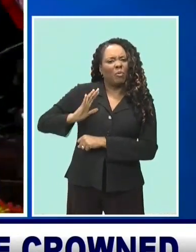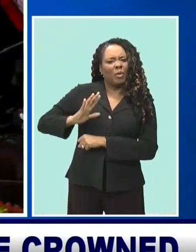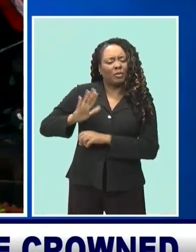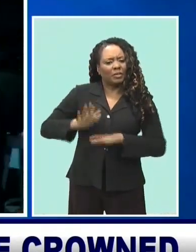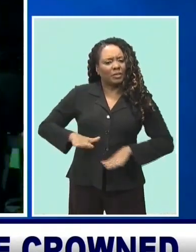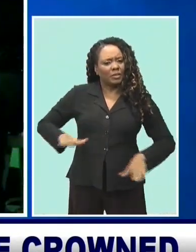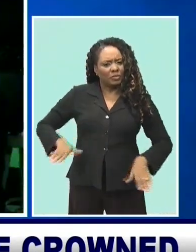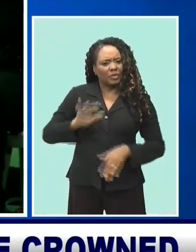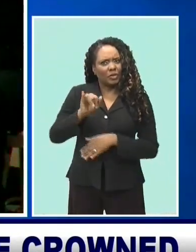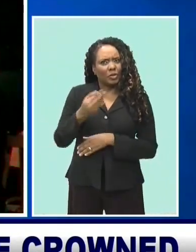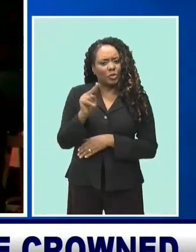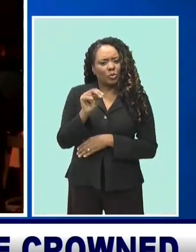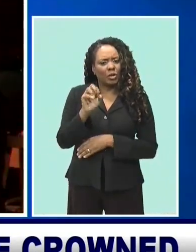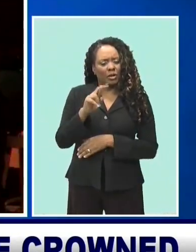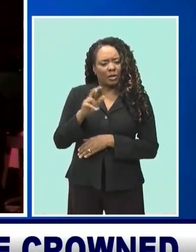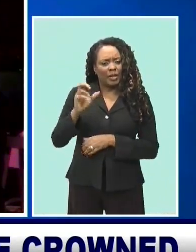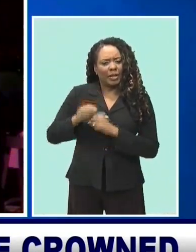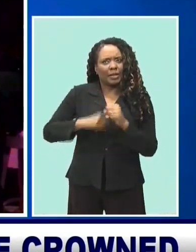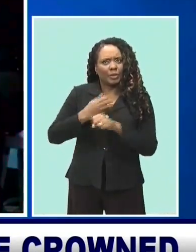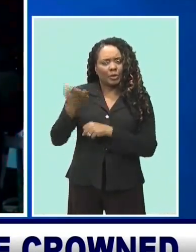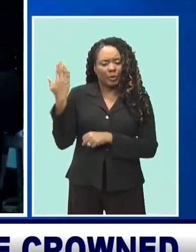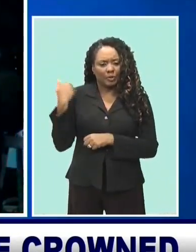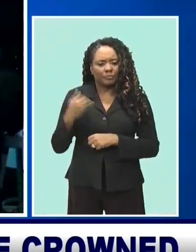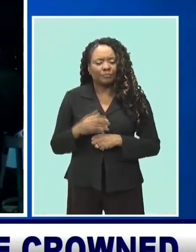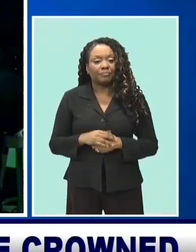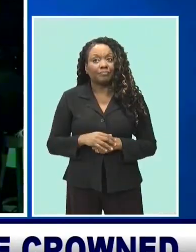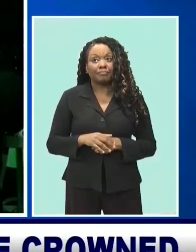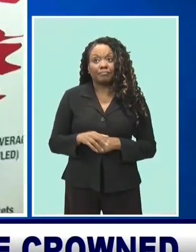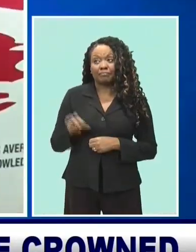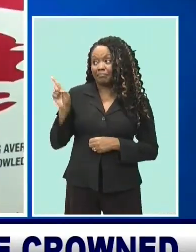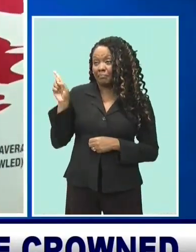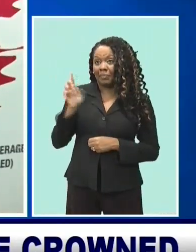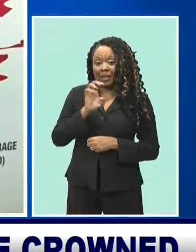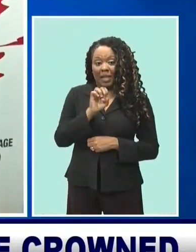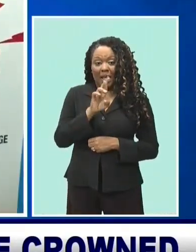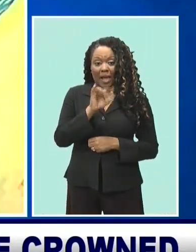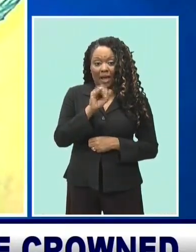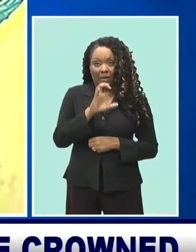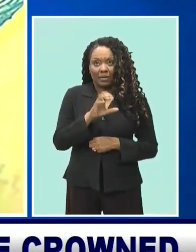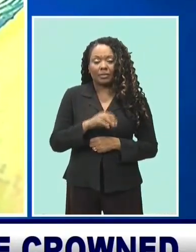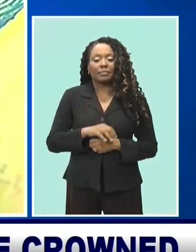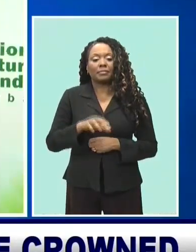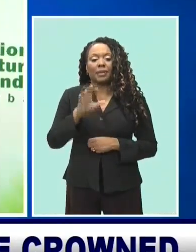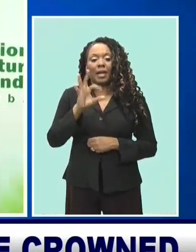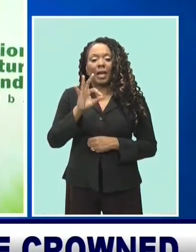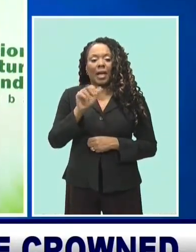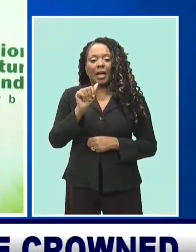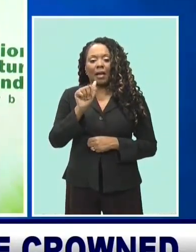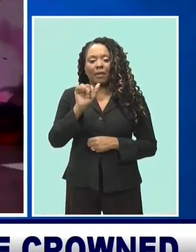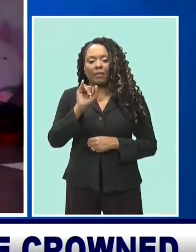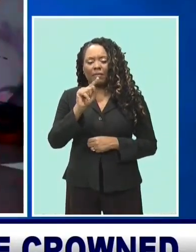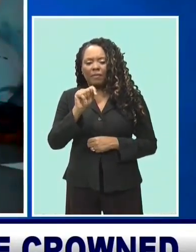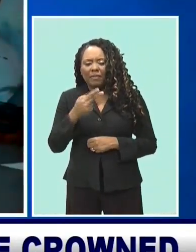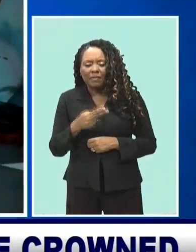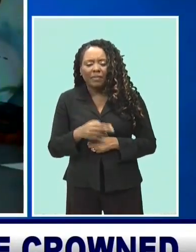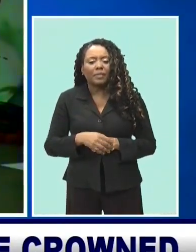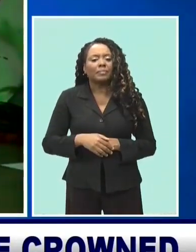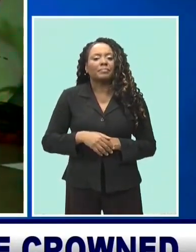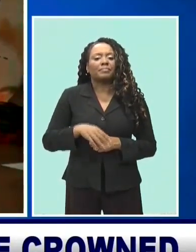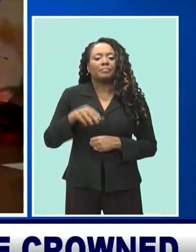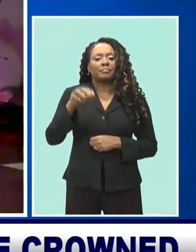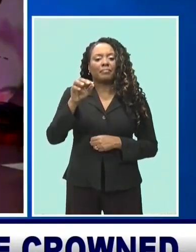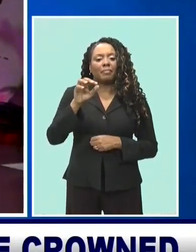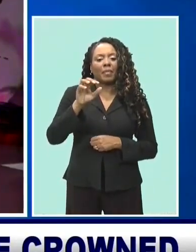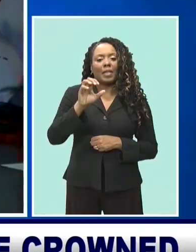2017. The other 4 are Eric Lewis, who will be performing as Granny, Faith, Sammy G, and Jamal Slocum. Sammy Dello is not